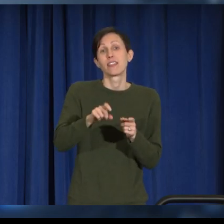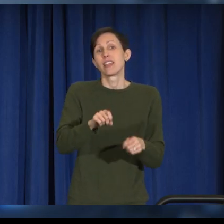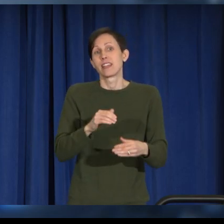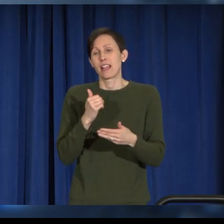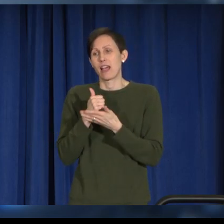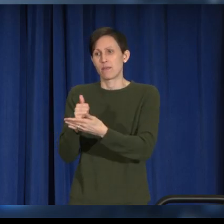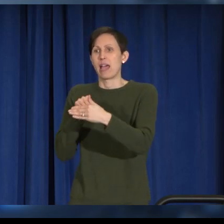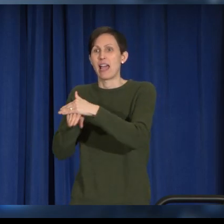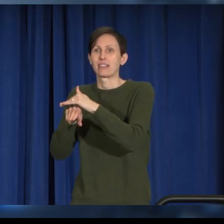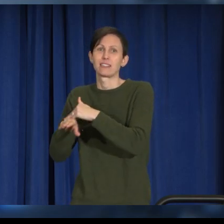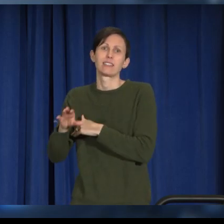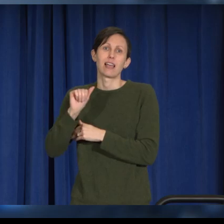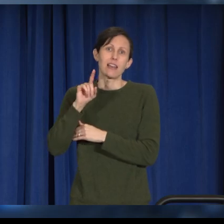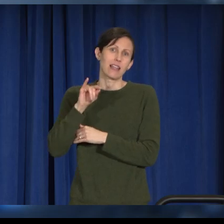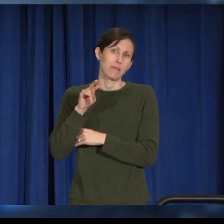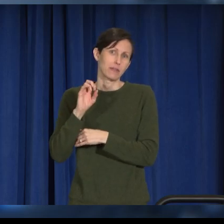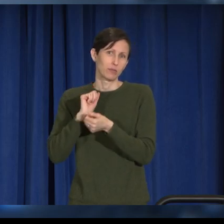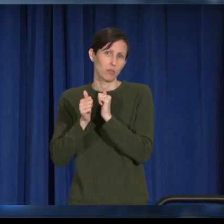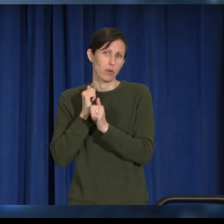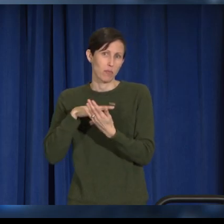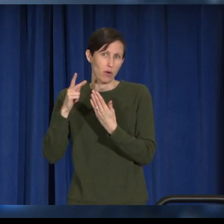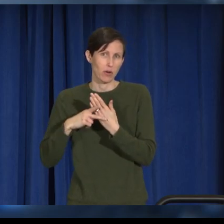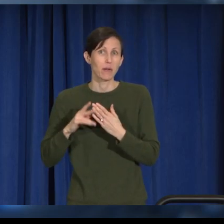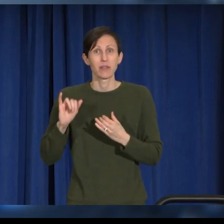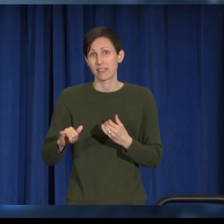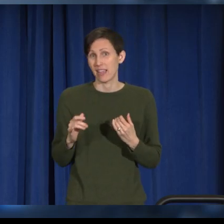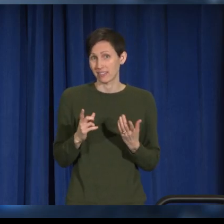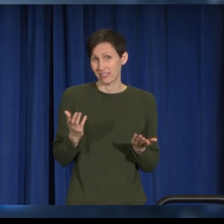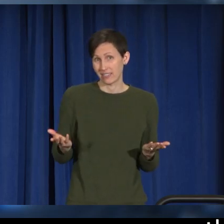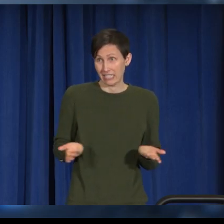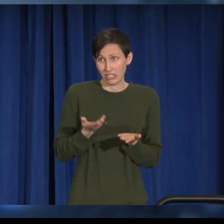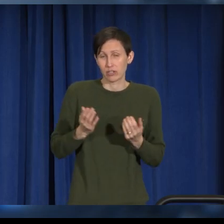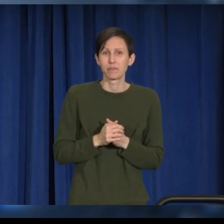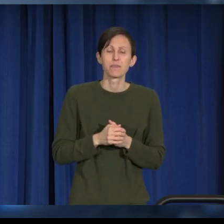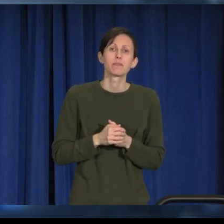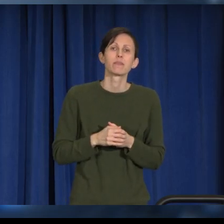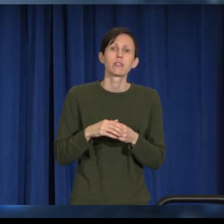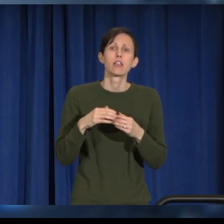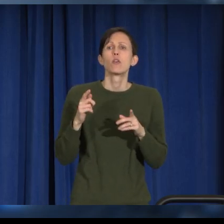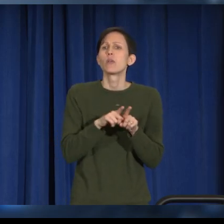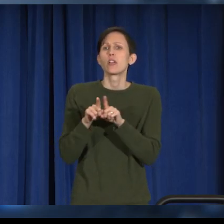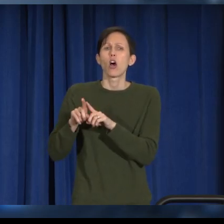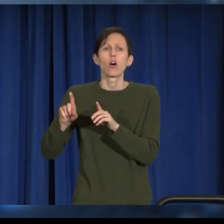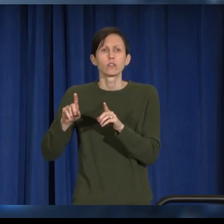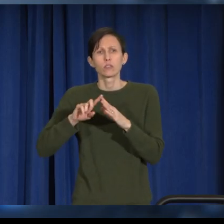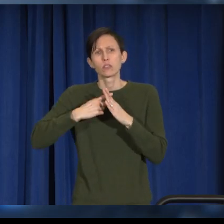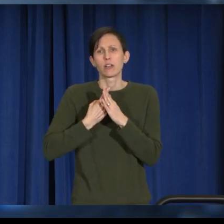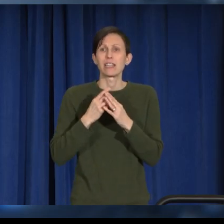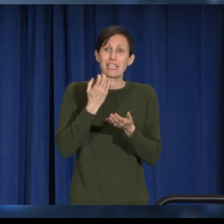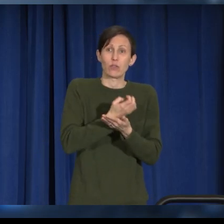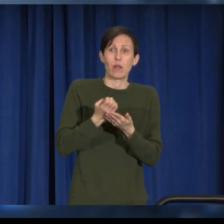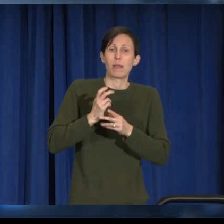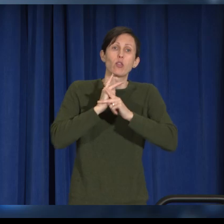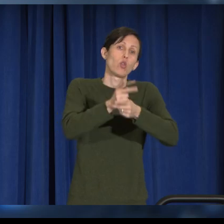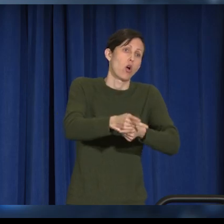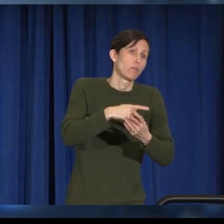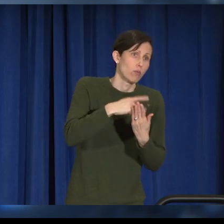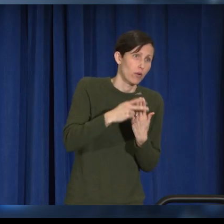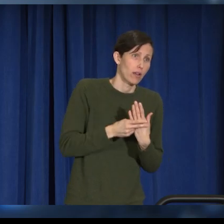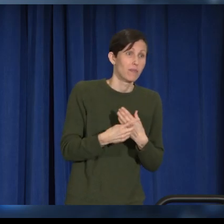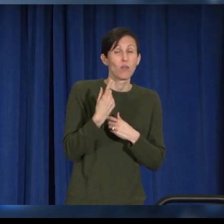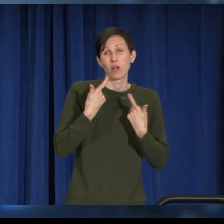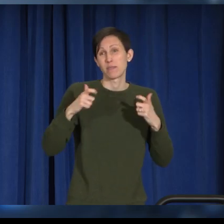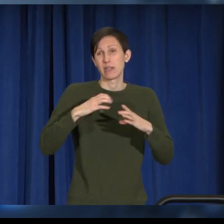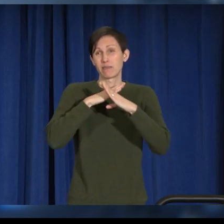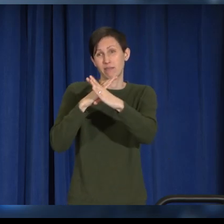programming that exists within our local region. We also launched an equipment loan program, because a big barrier to